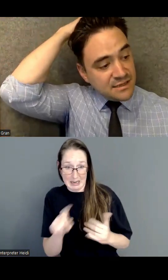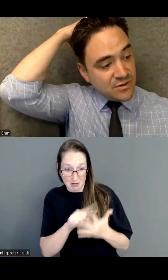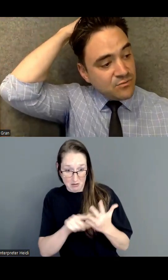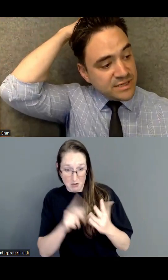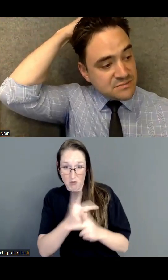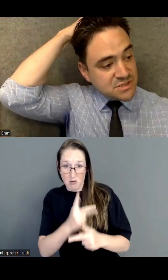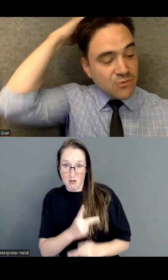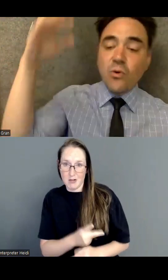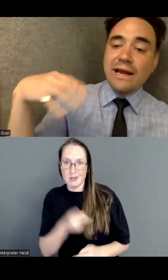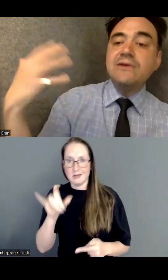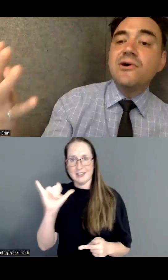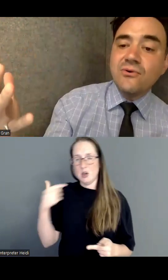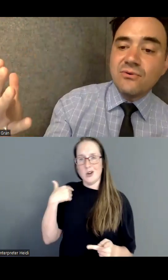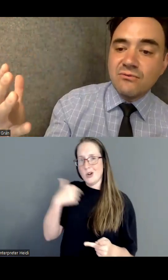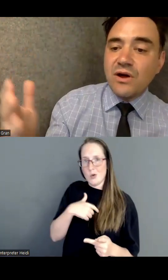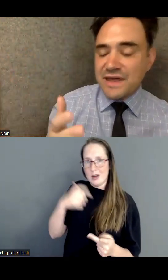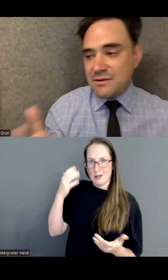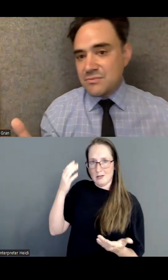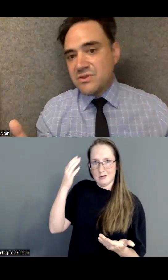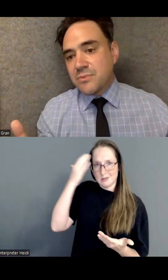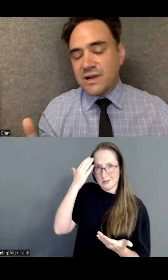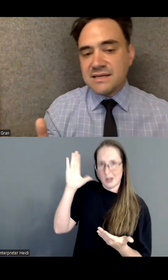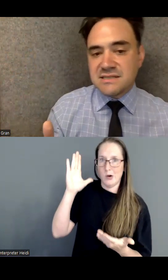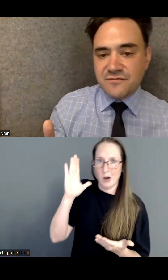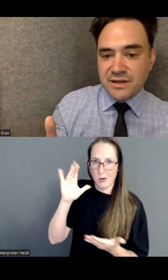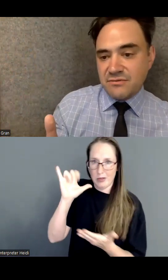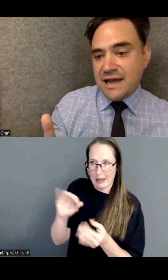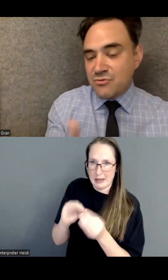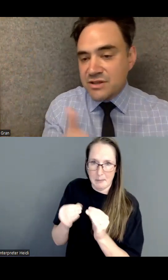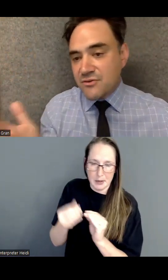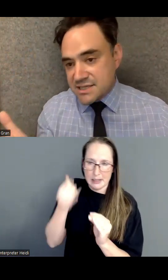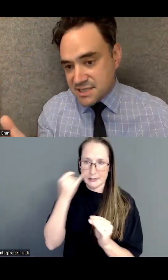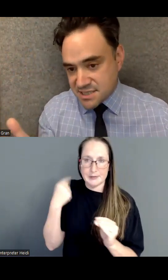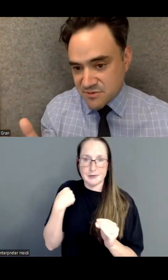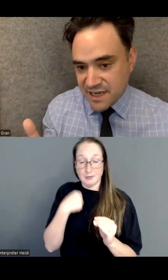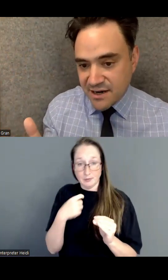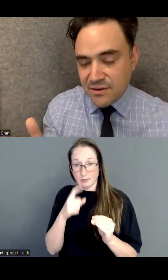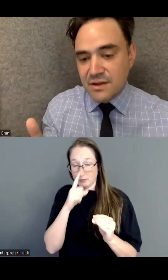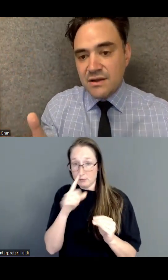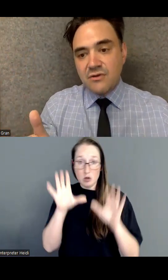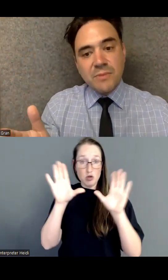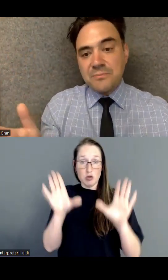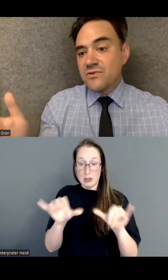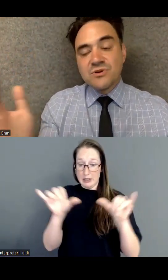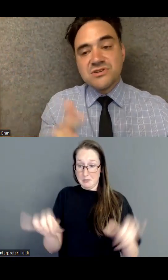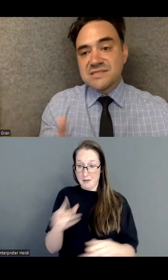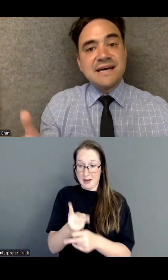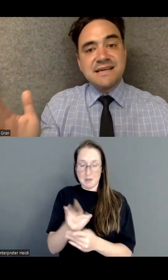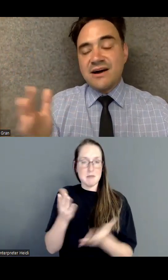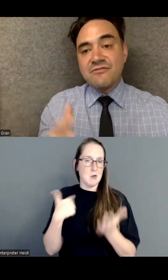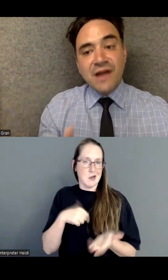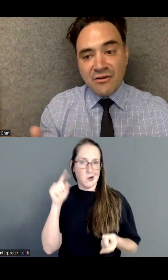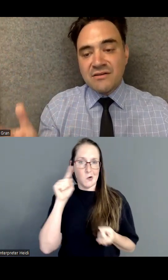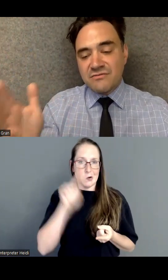that, we don't quite know what that number is. If we had a really great system of care, we might be able to reduce